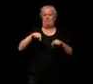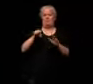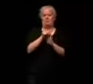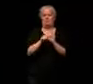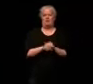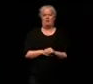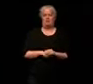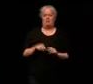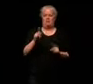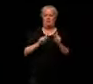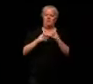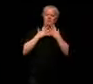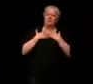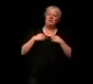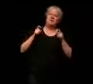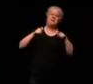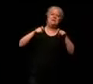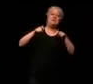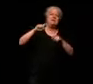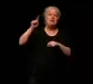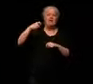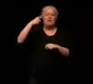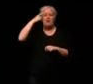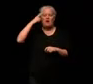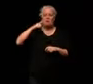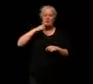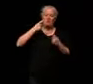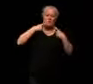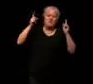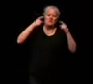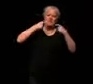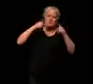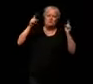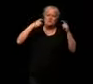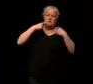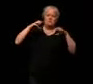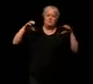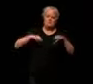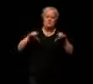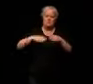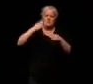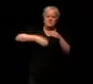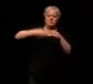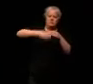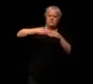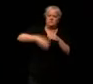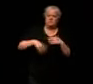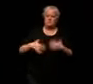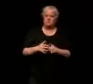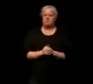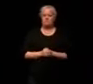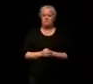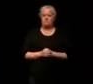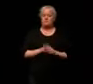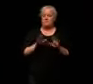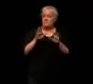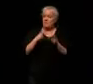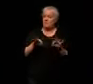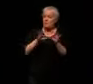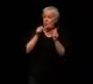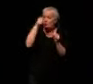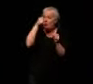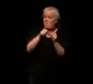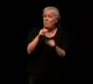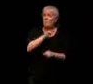a government that gets stuff done. And let's not forget the mayors. I know my